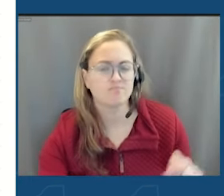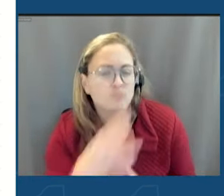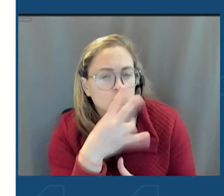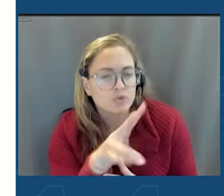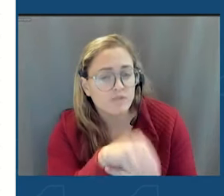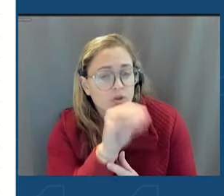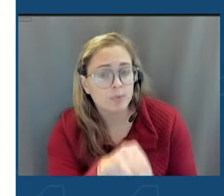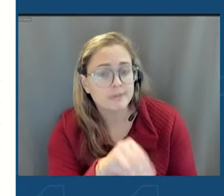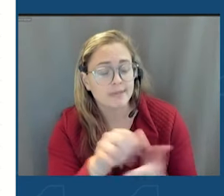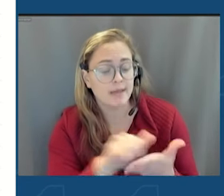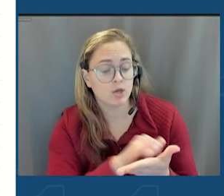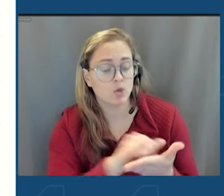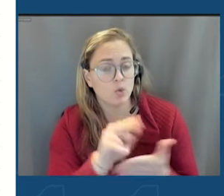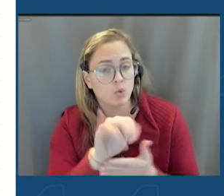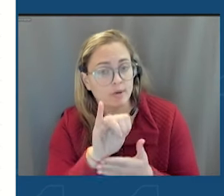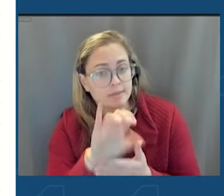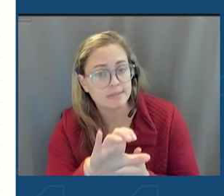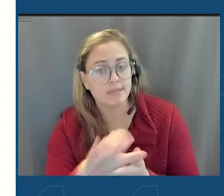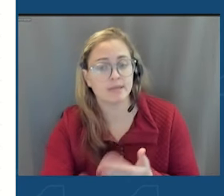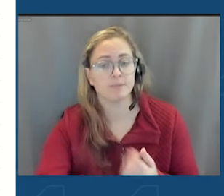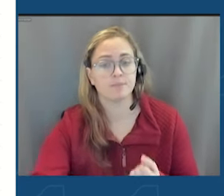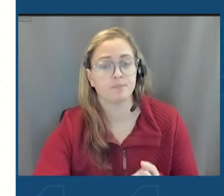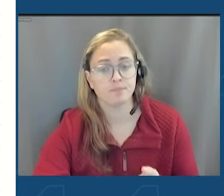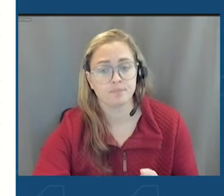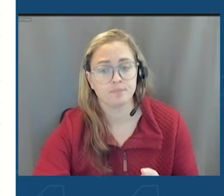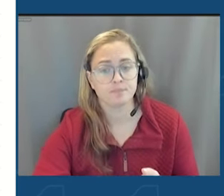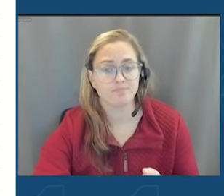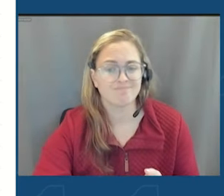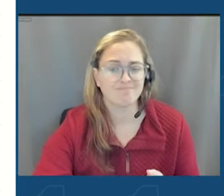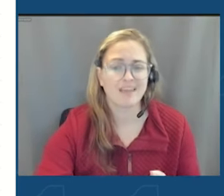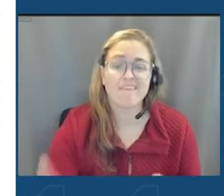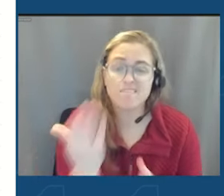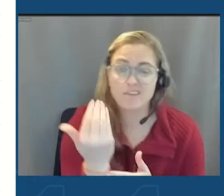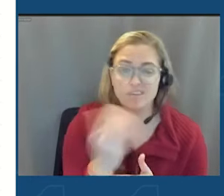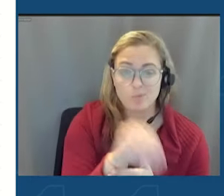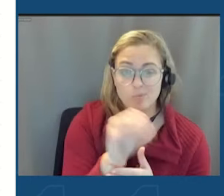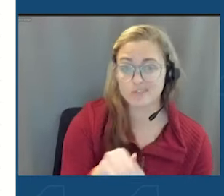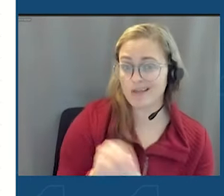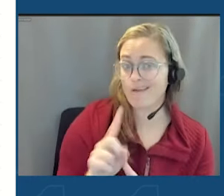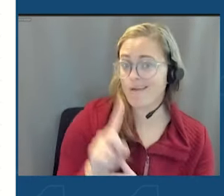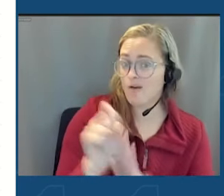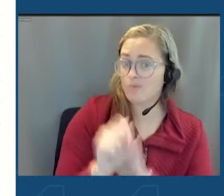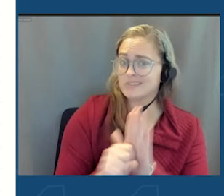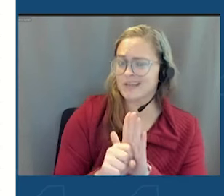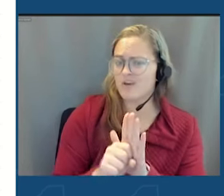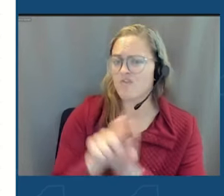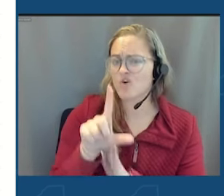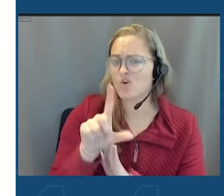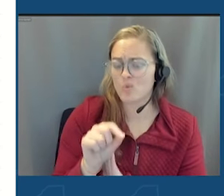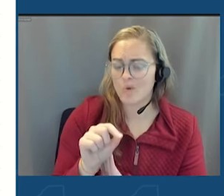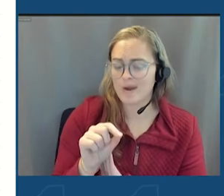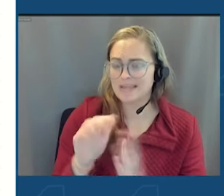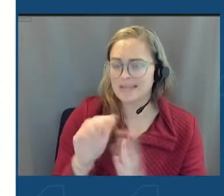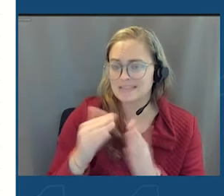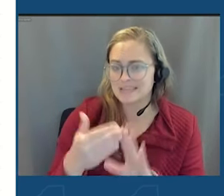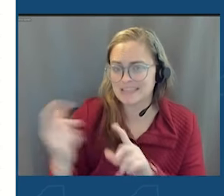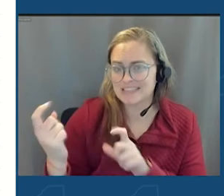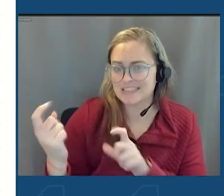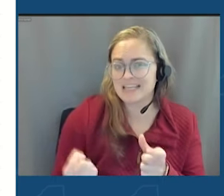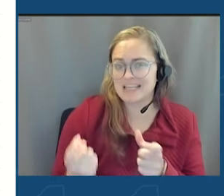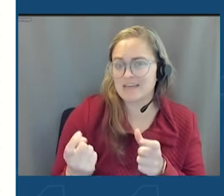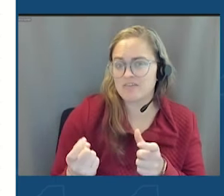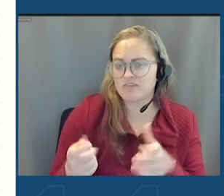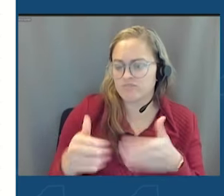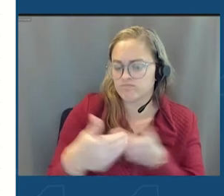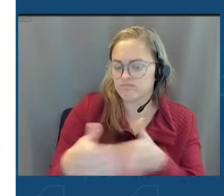City, 15% in the rest of the upstate cities. We've identified 20 cities. These are called GIVE jurisdictions. These are the ones